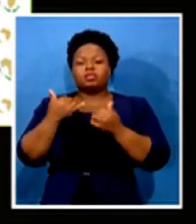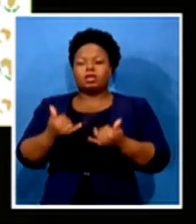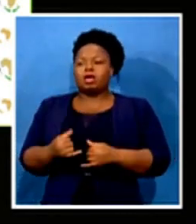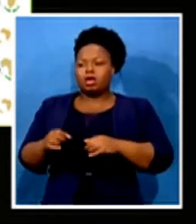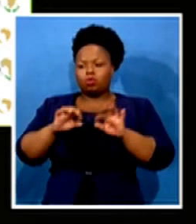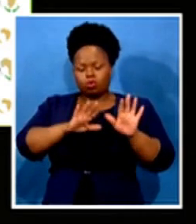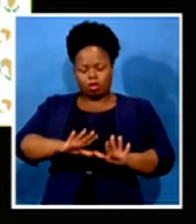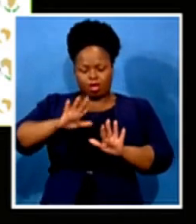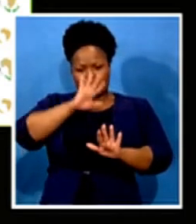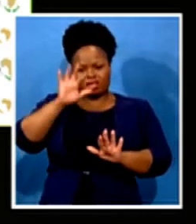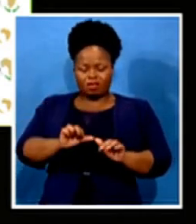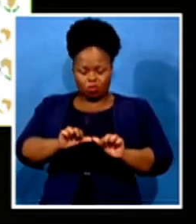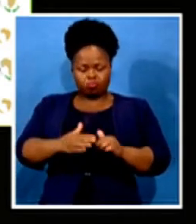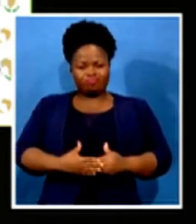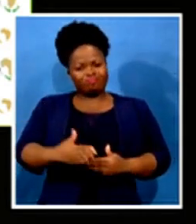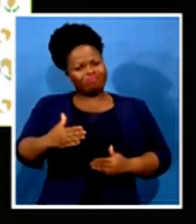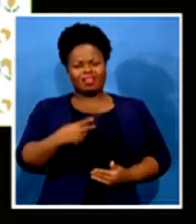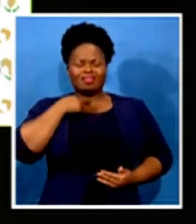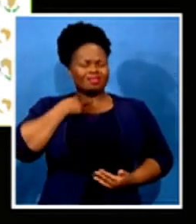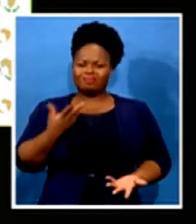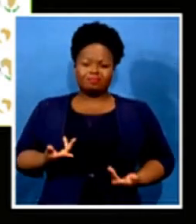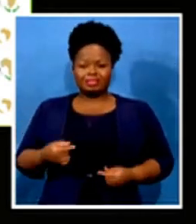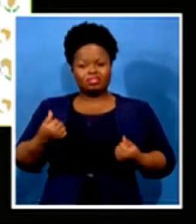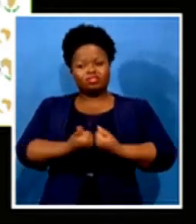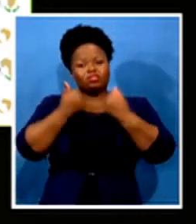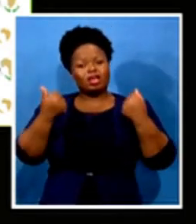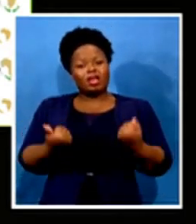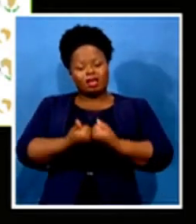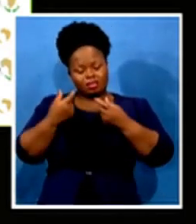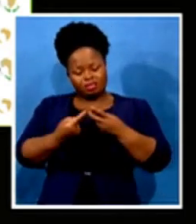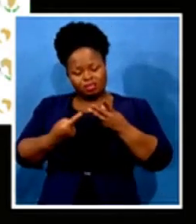Those are the challenges and the risks that we face as a continent.